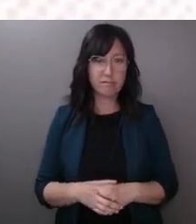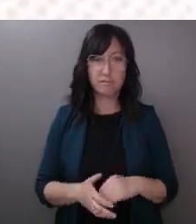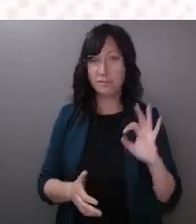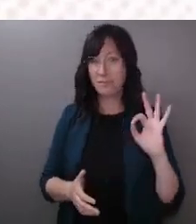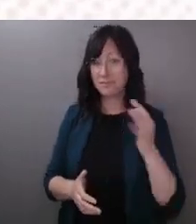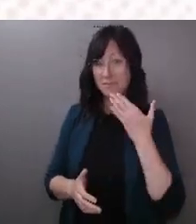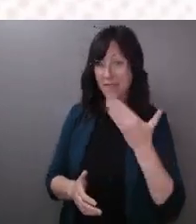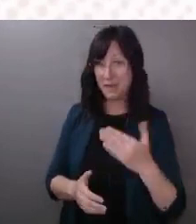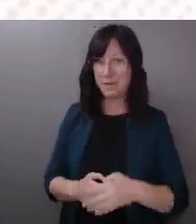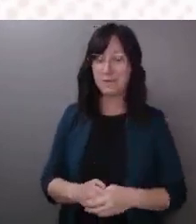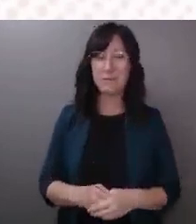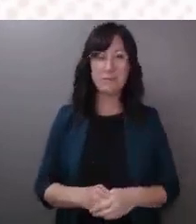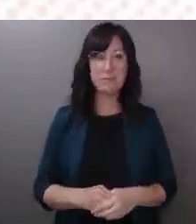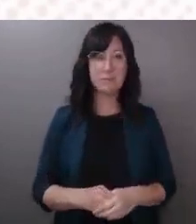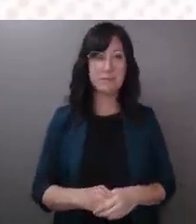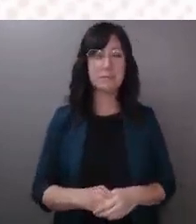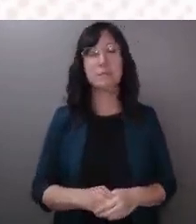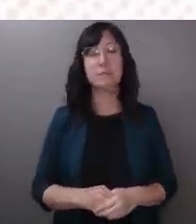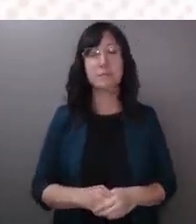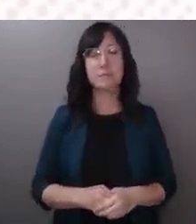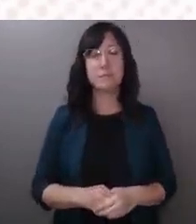Thank you.